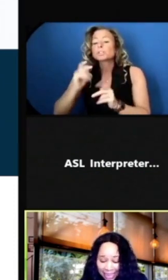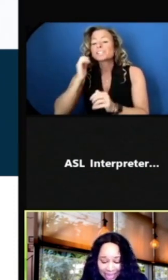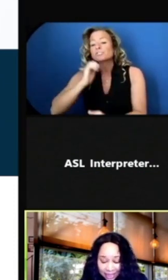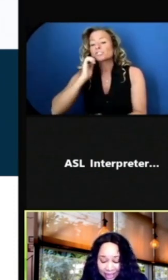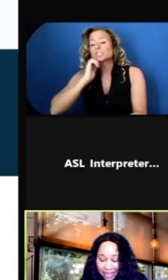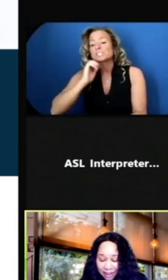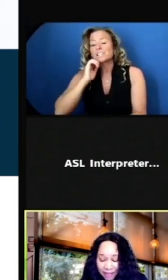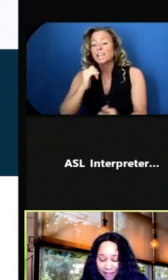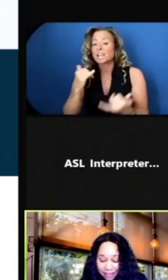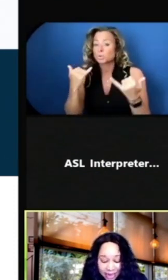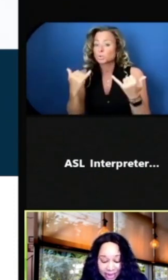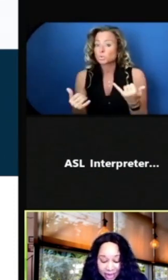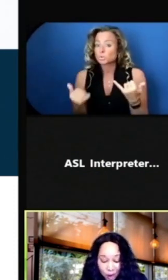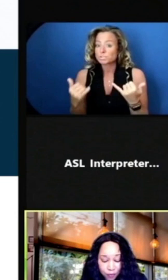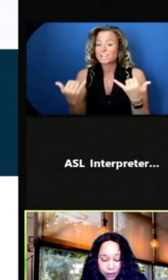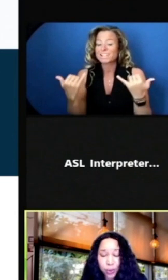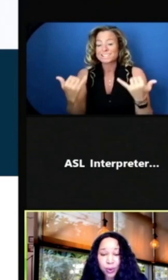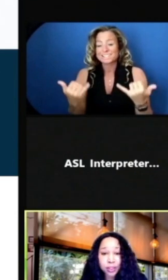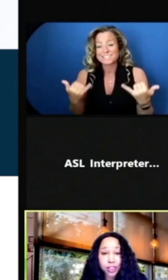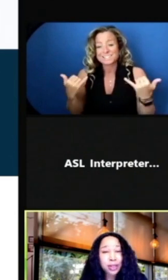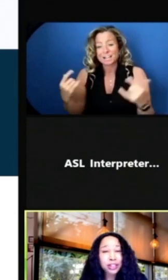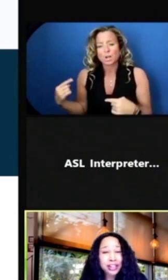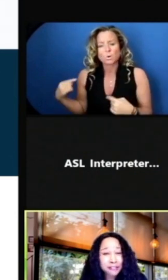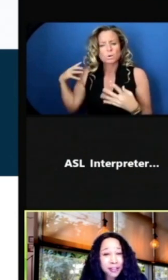to date, they have vaccinated over